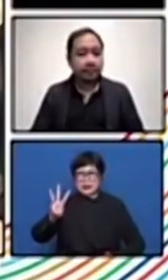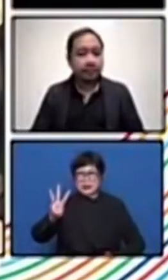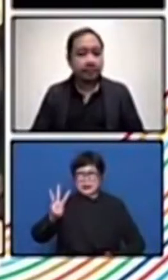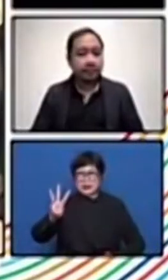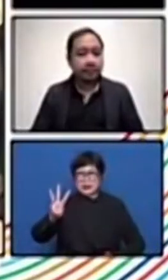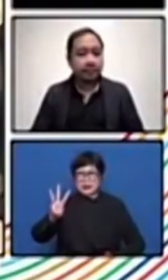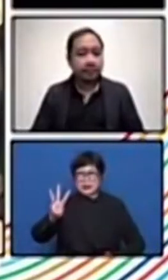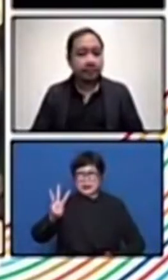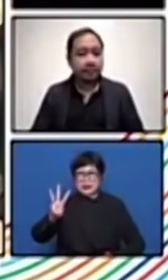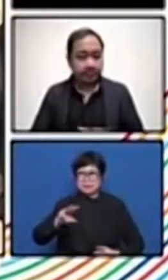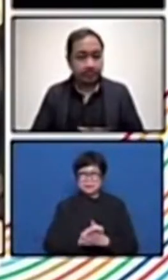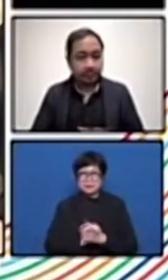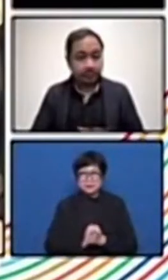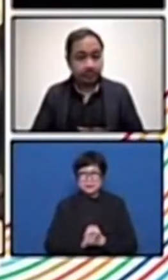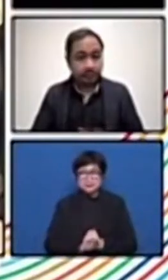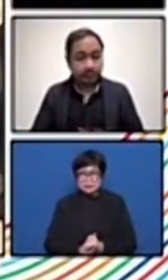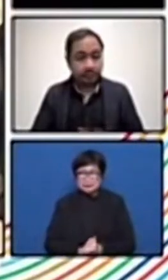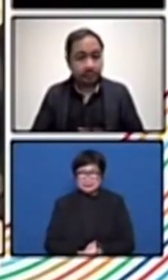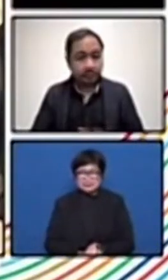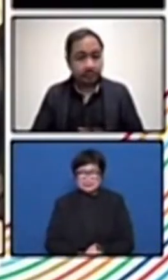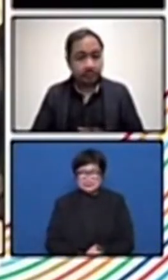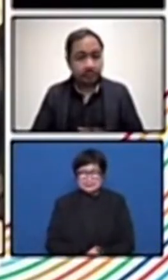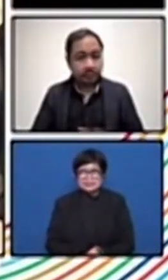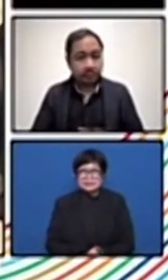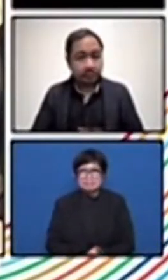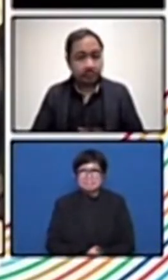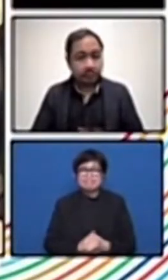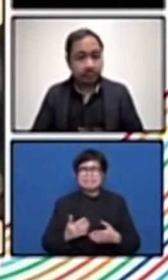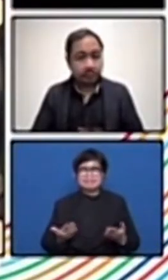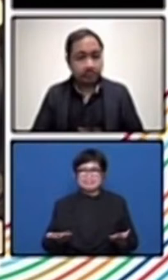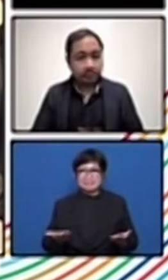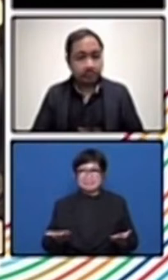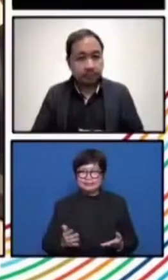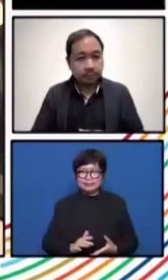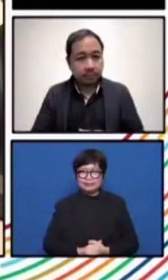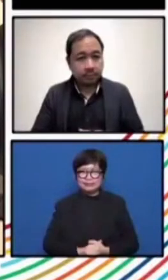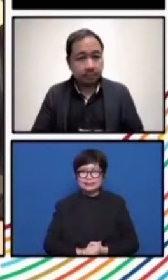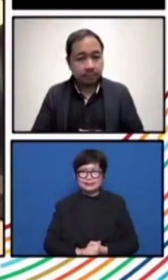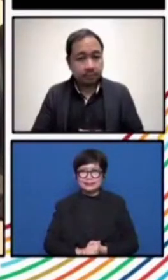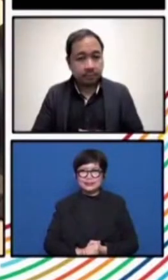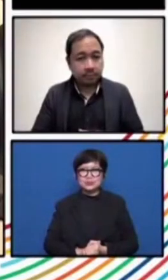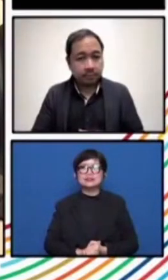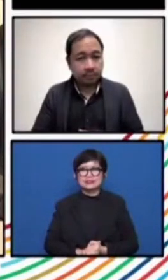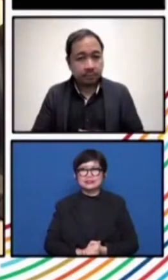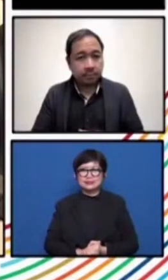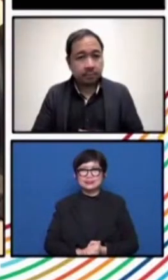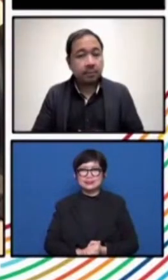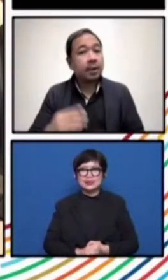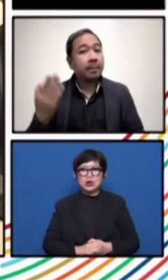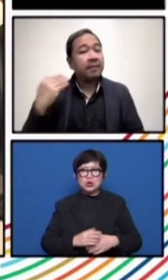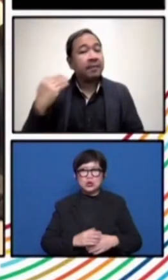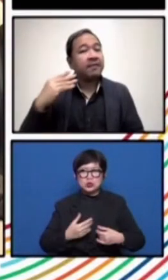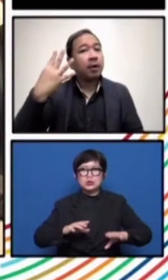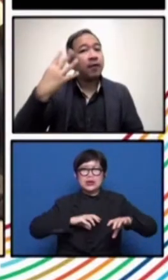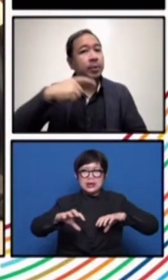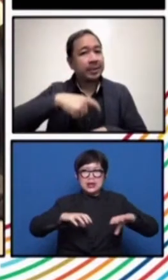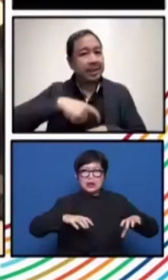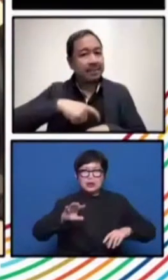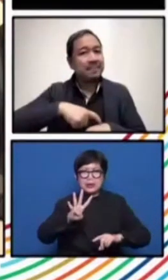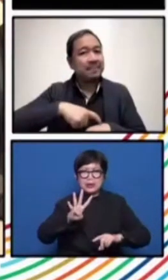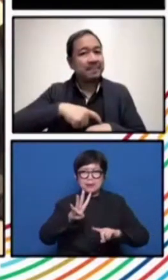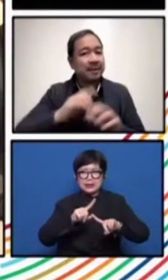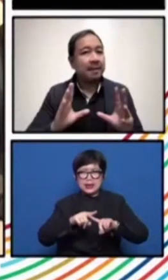congressive work doing did during fourth time the first time in Thailand in